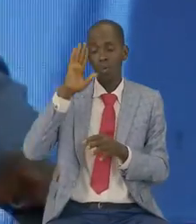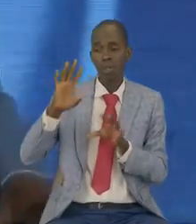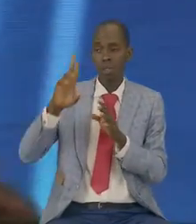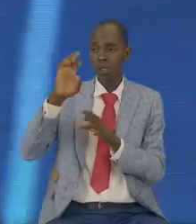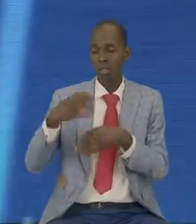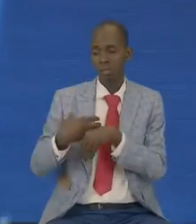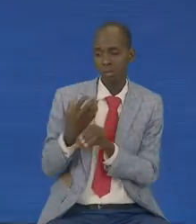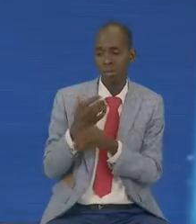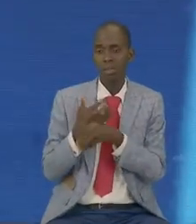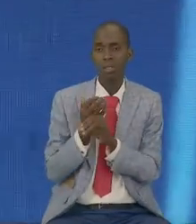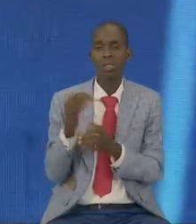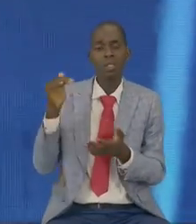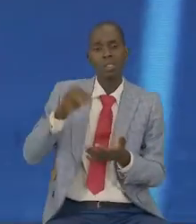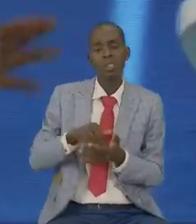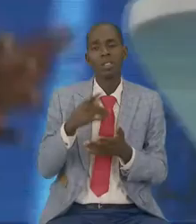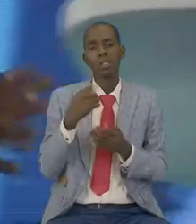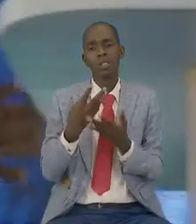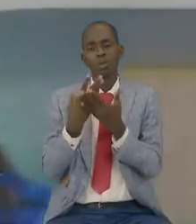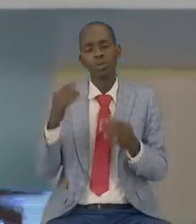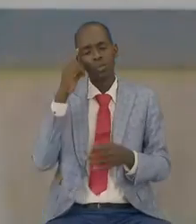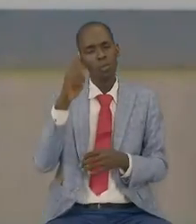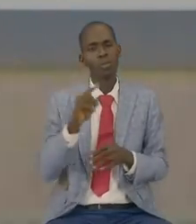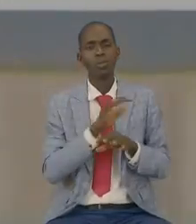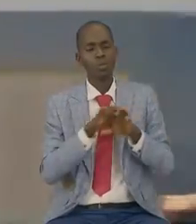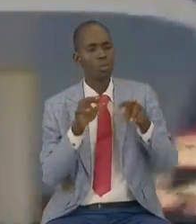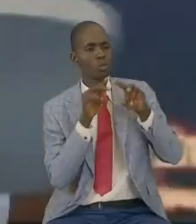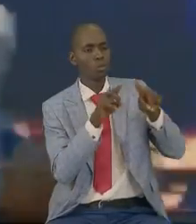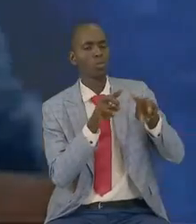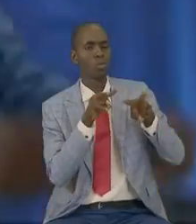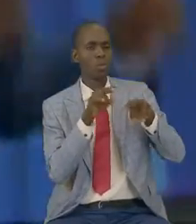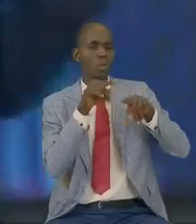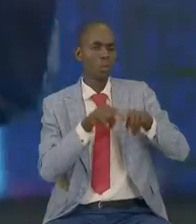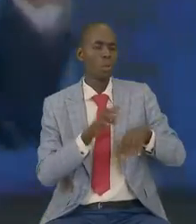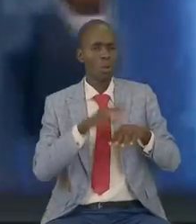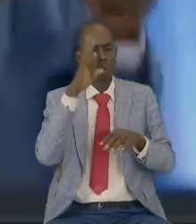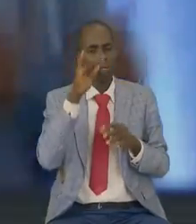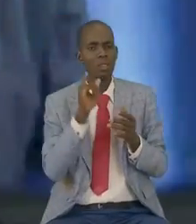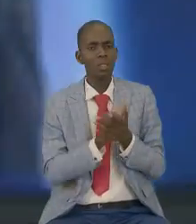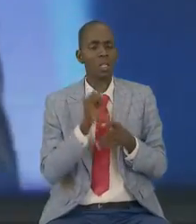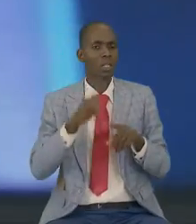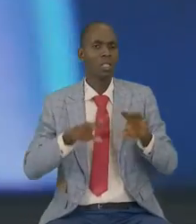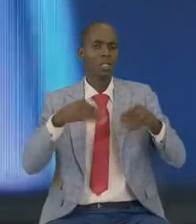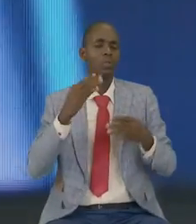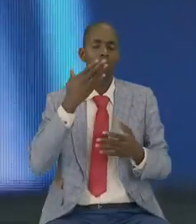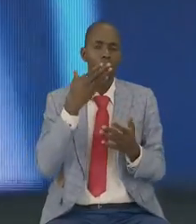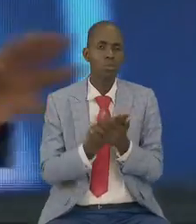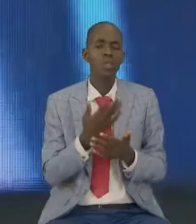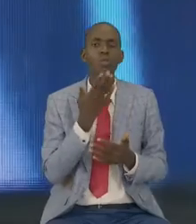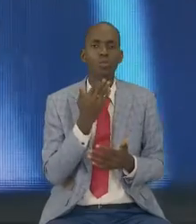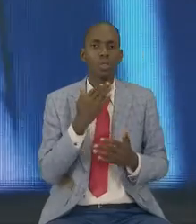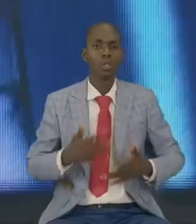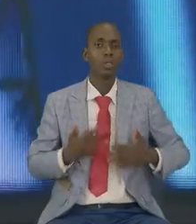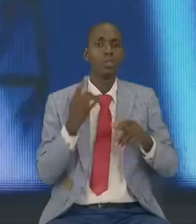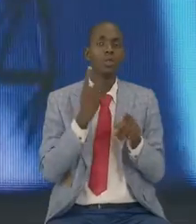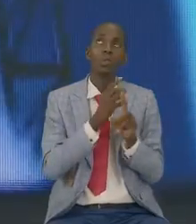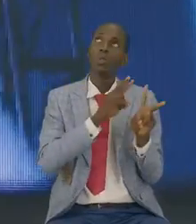transformation, as if man is going to make your life better and sweet. Look unto the Lord, all the